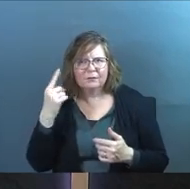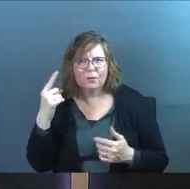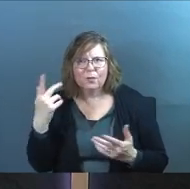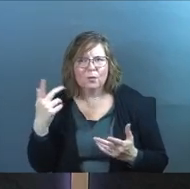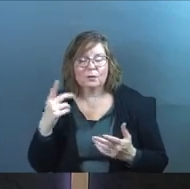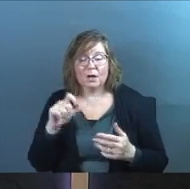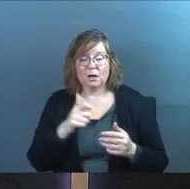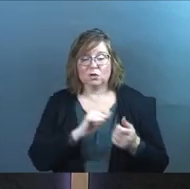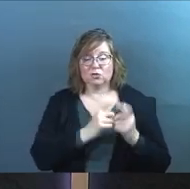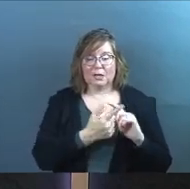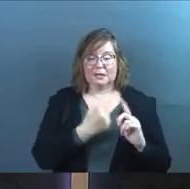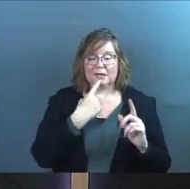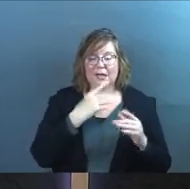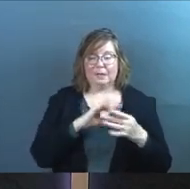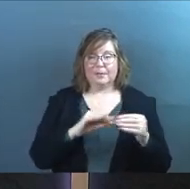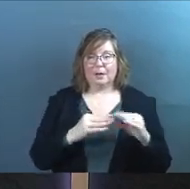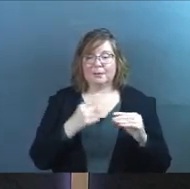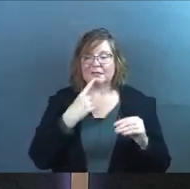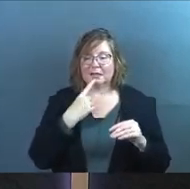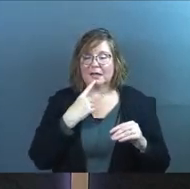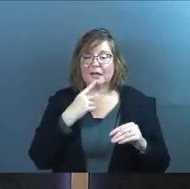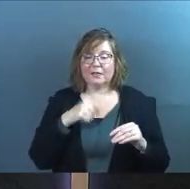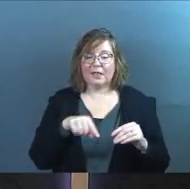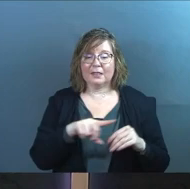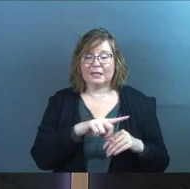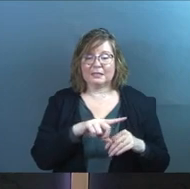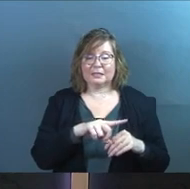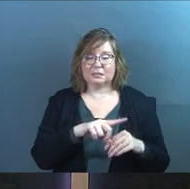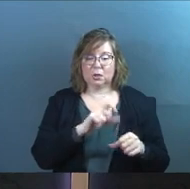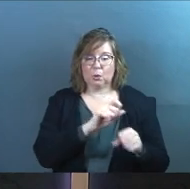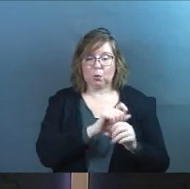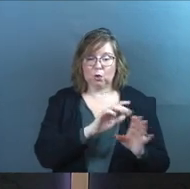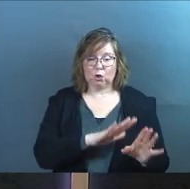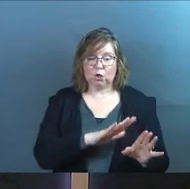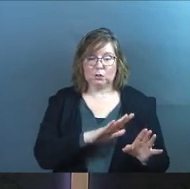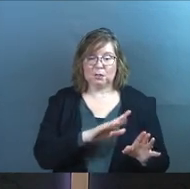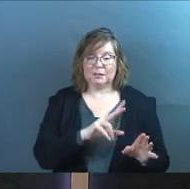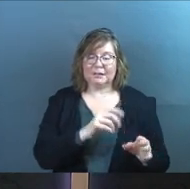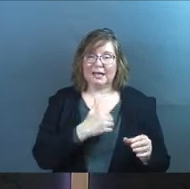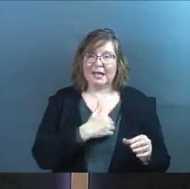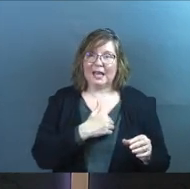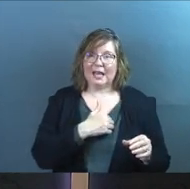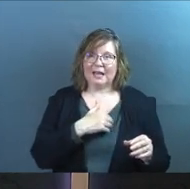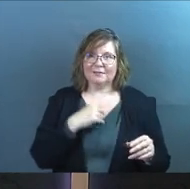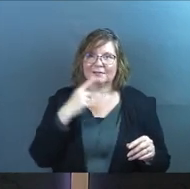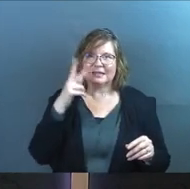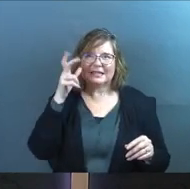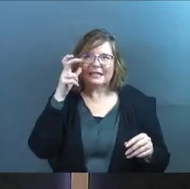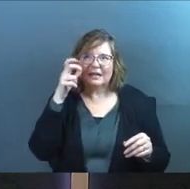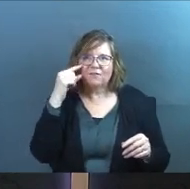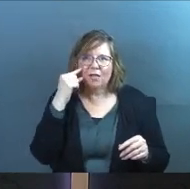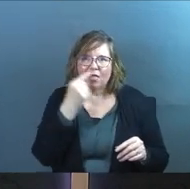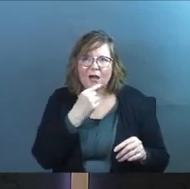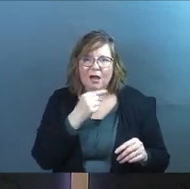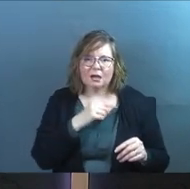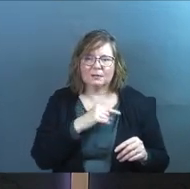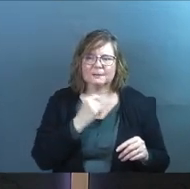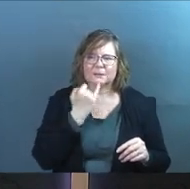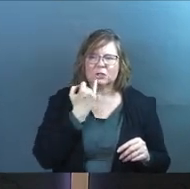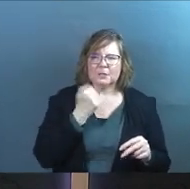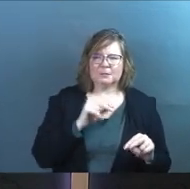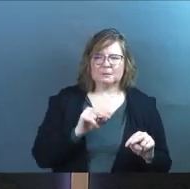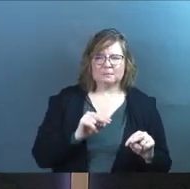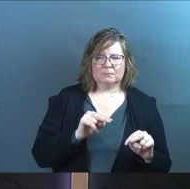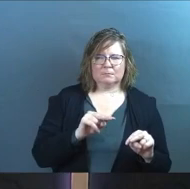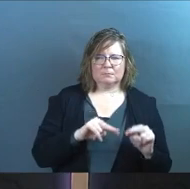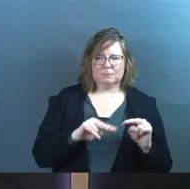Another translation of that parable says that these workers in the vineyard, they had the evil eye, envious and